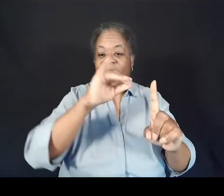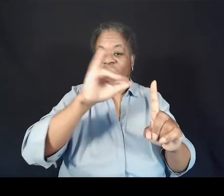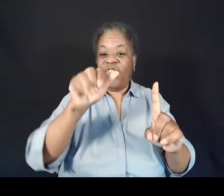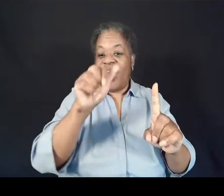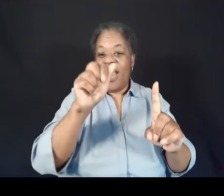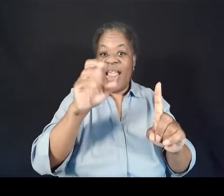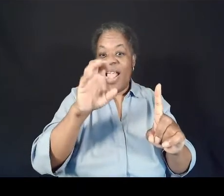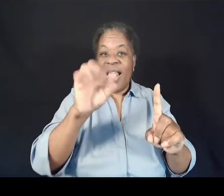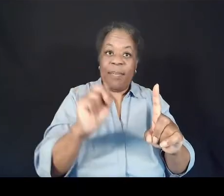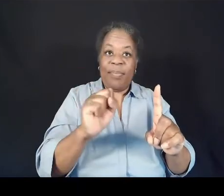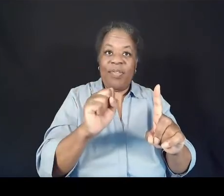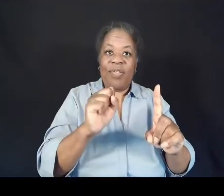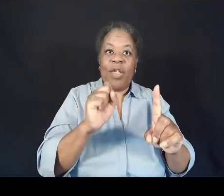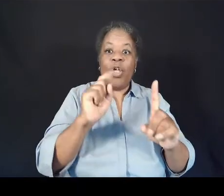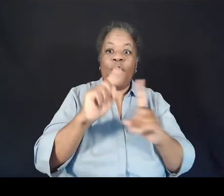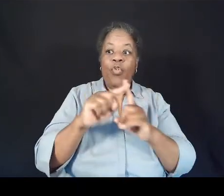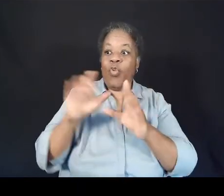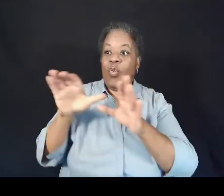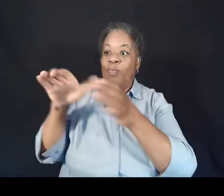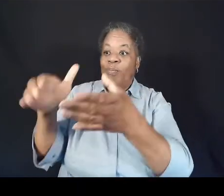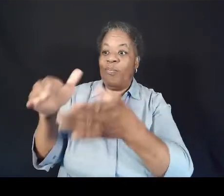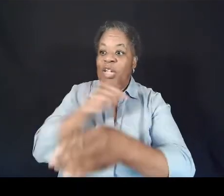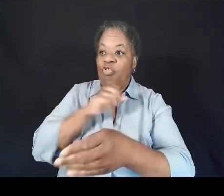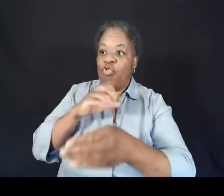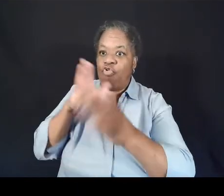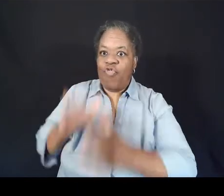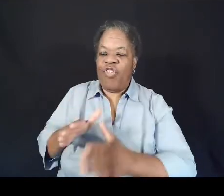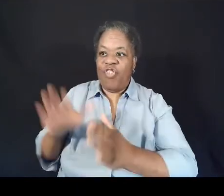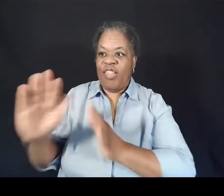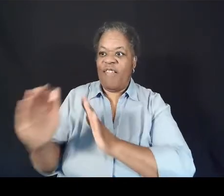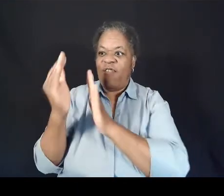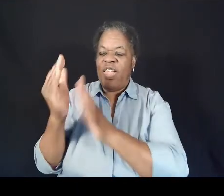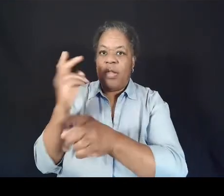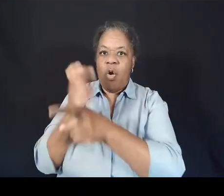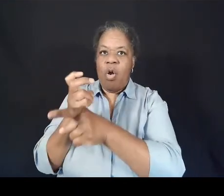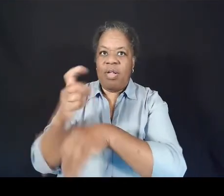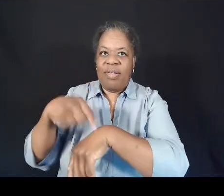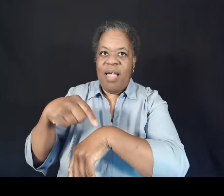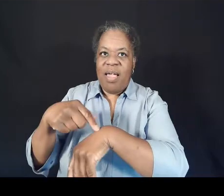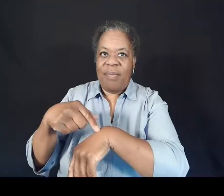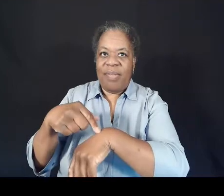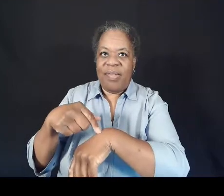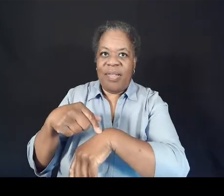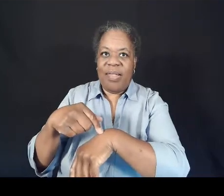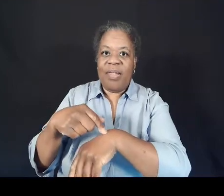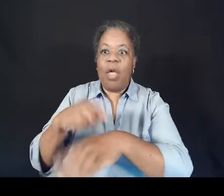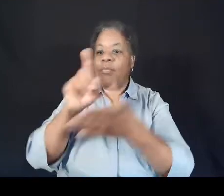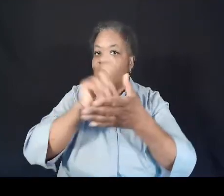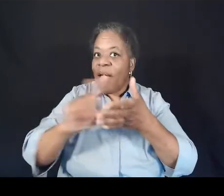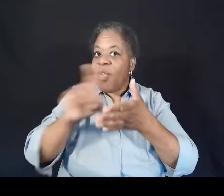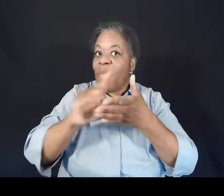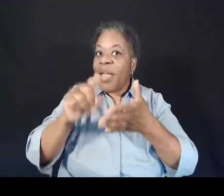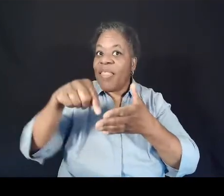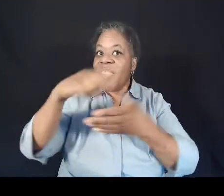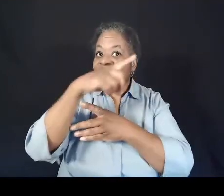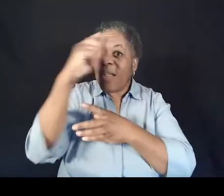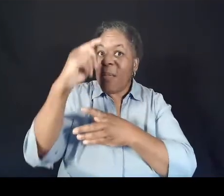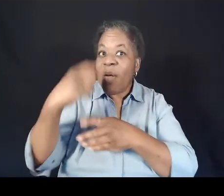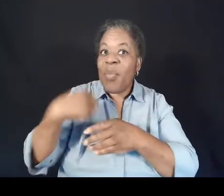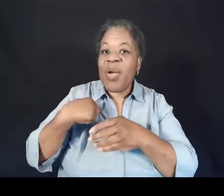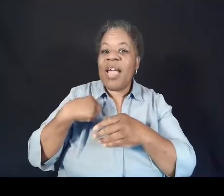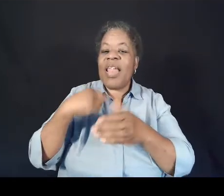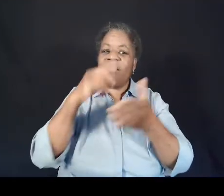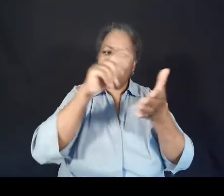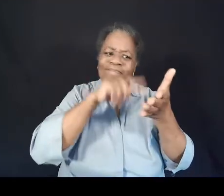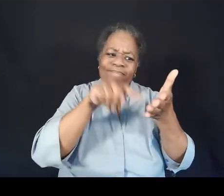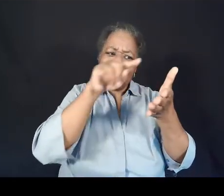who are facing some tough and uncertain times. So week by week this summer, we're going to make our way through this